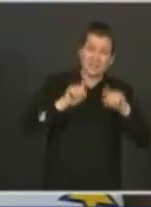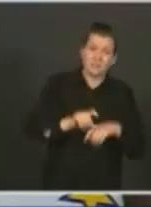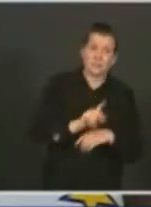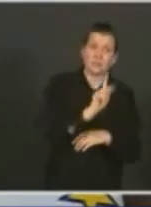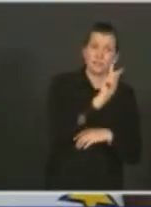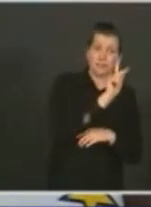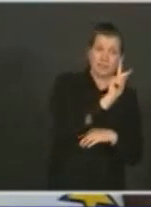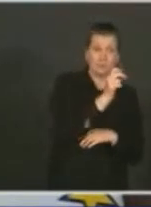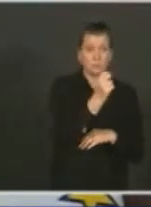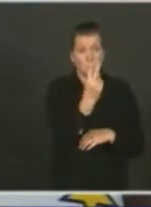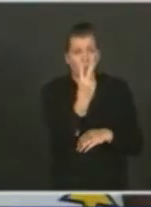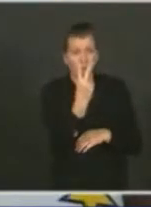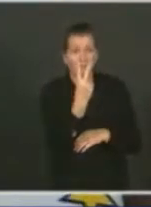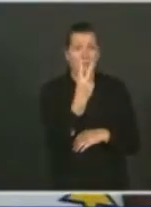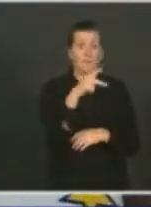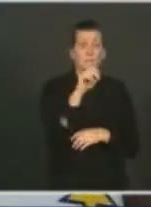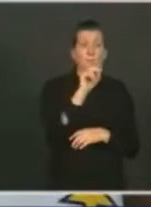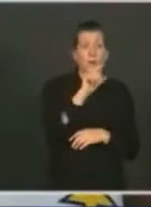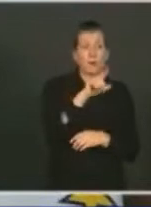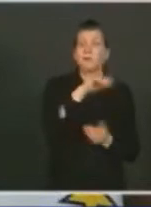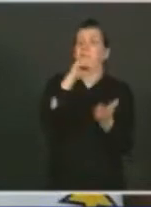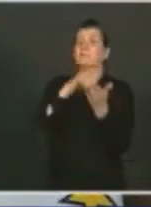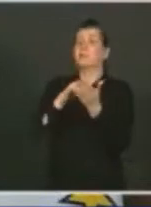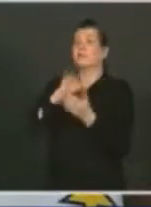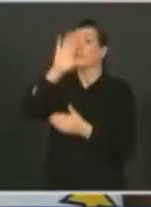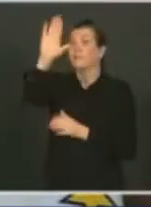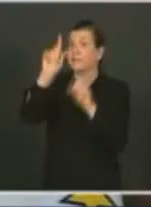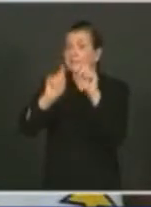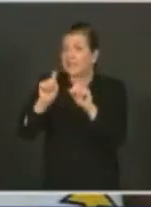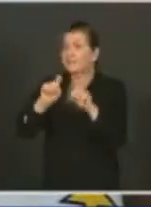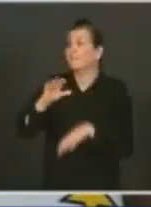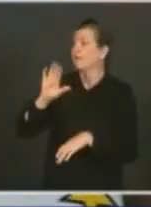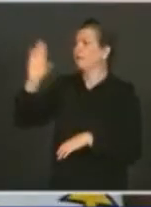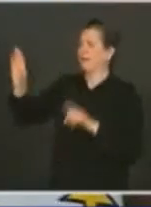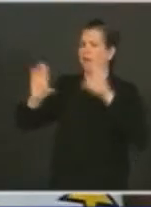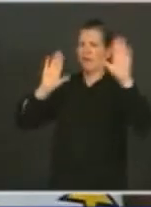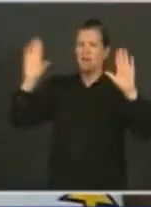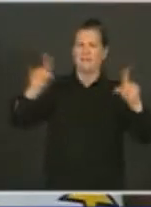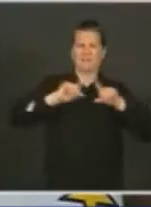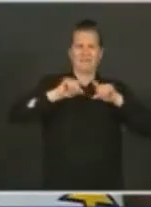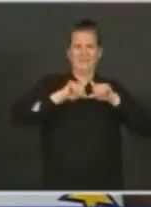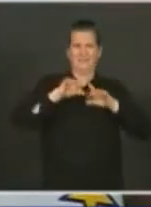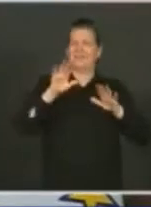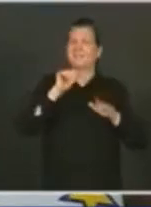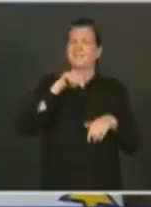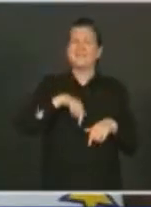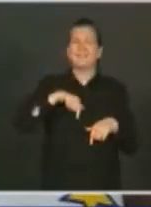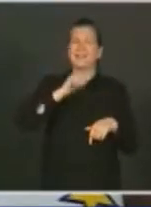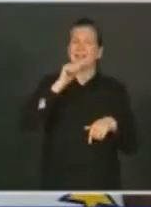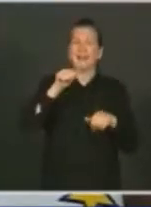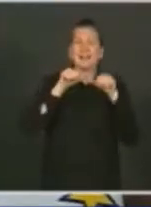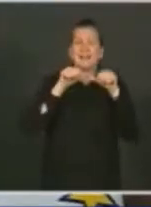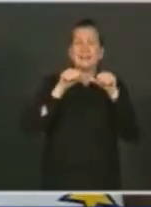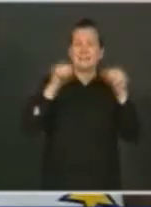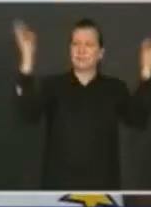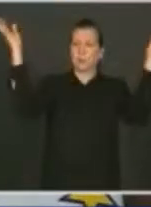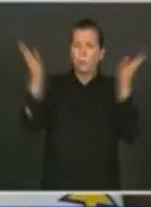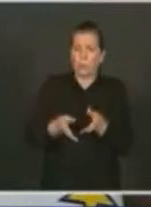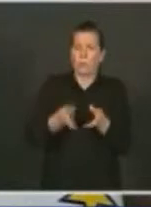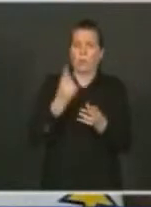could go to your physician, you could go to a pharmacy, and there hasn't been like a simple way